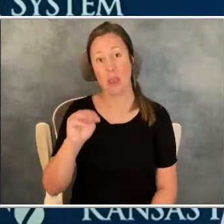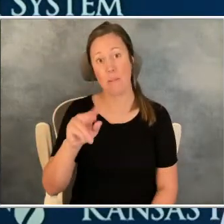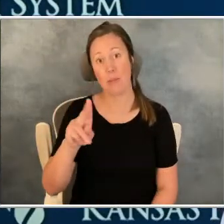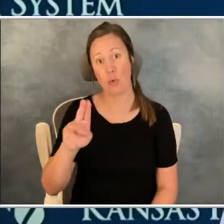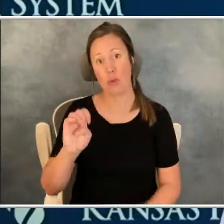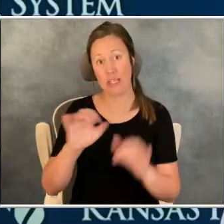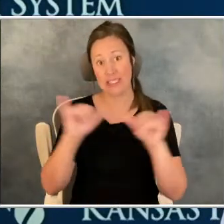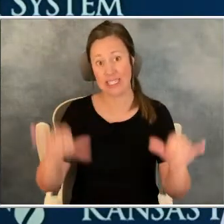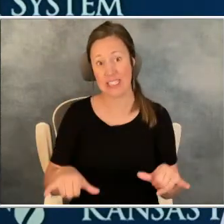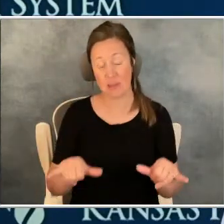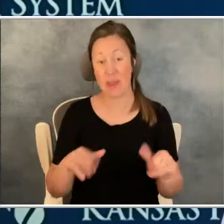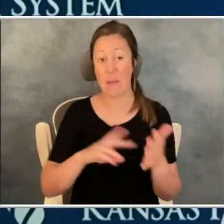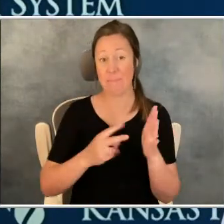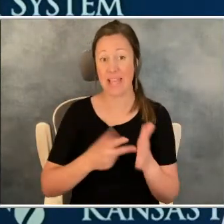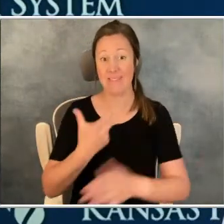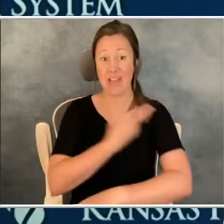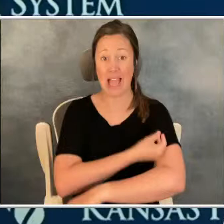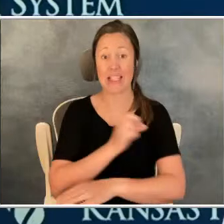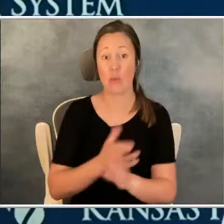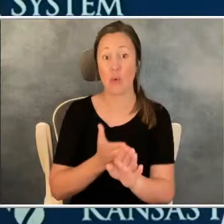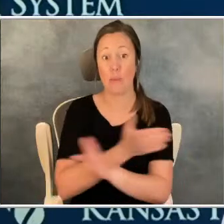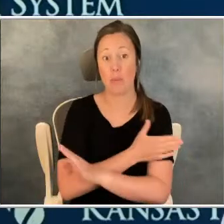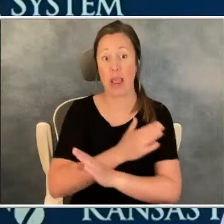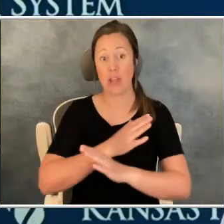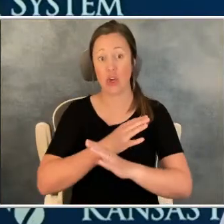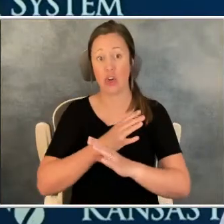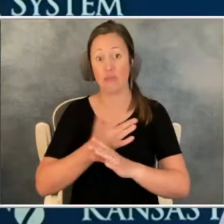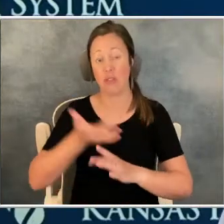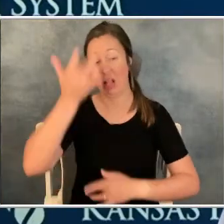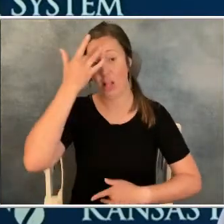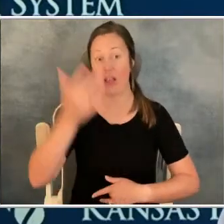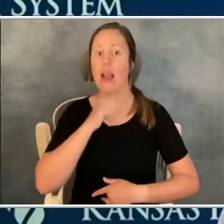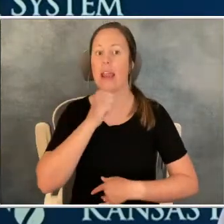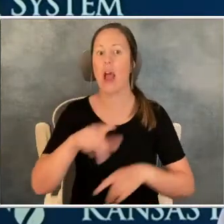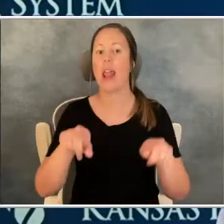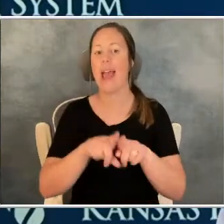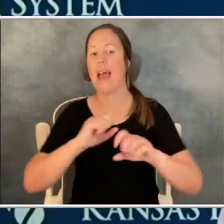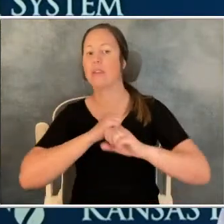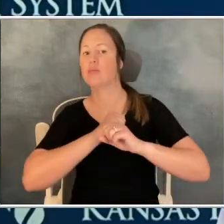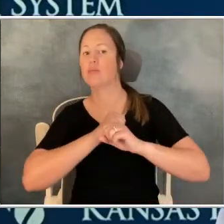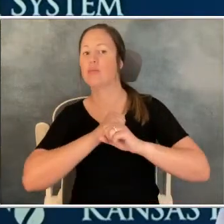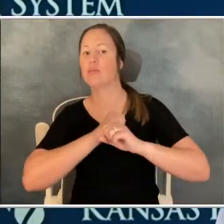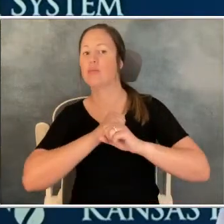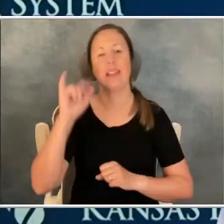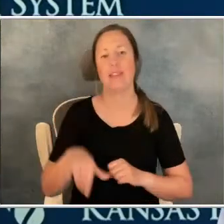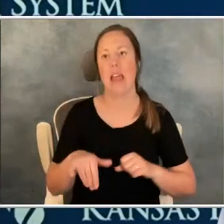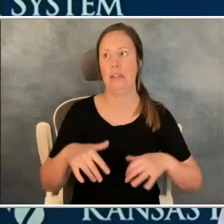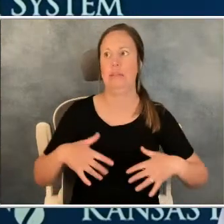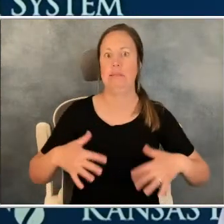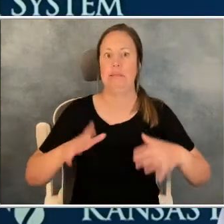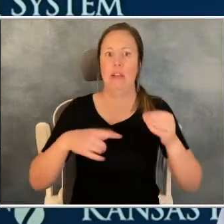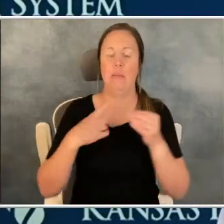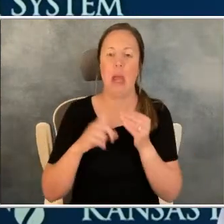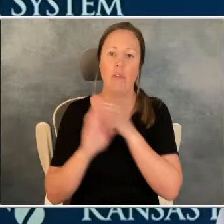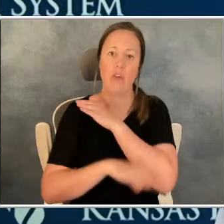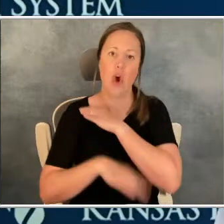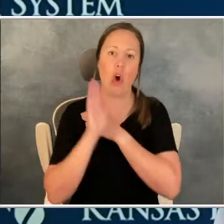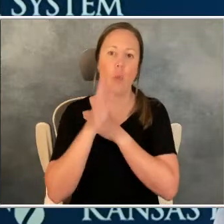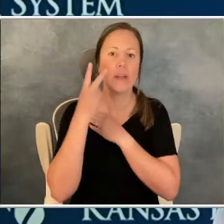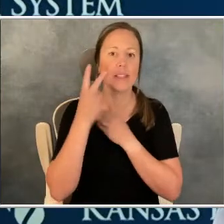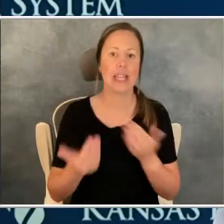vaccine or prior infection isn't as protective. I think there's a little nervousness about that this coming fall. I think we're going to see a new vaccination for